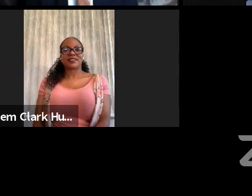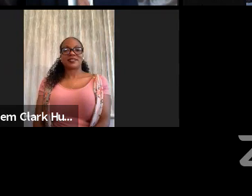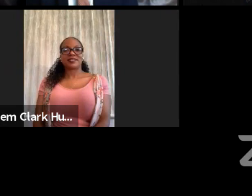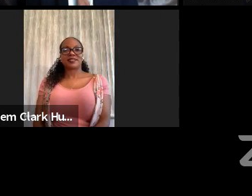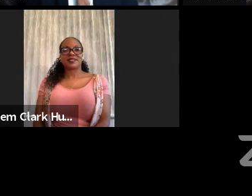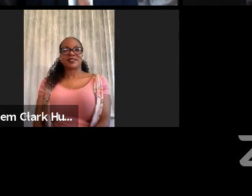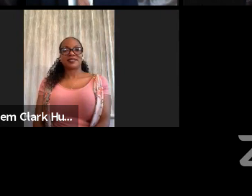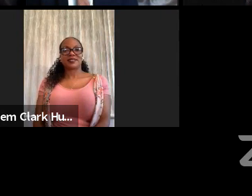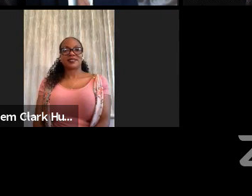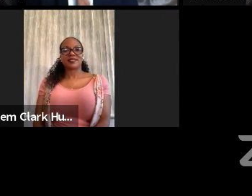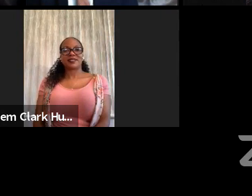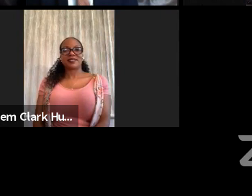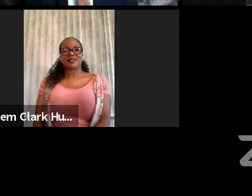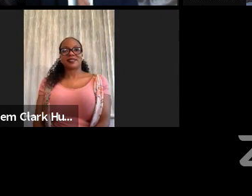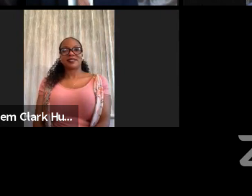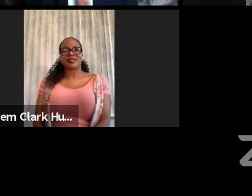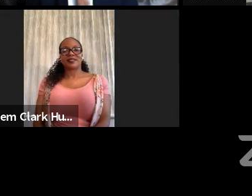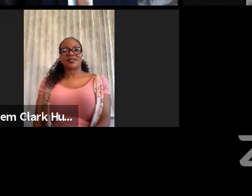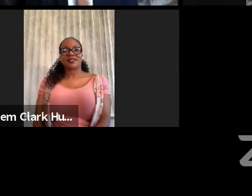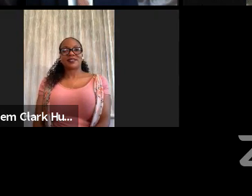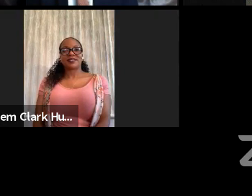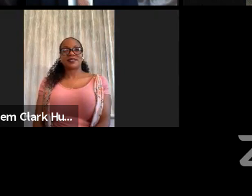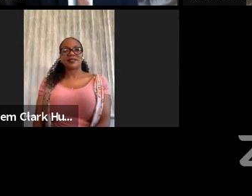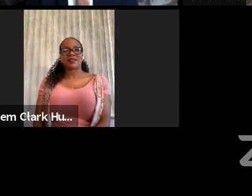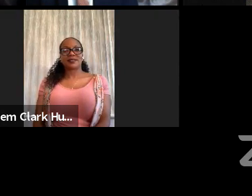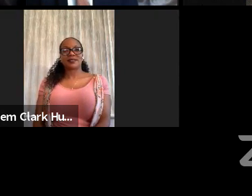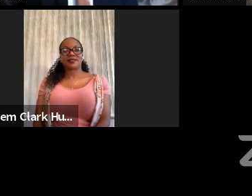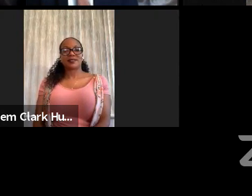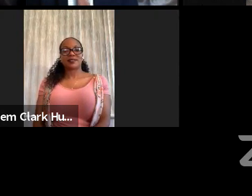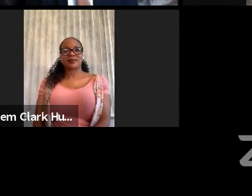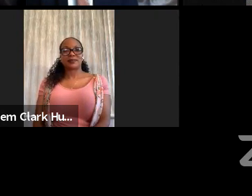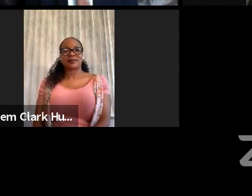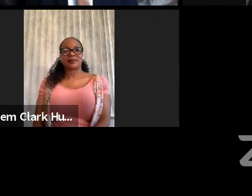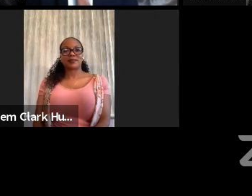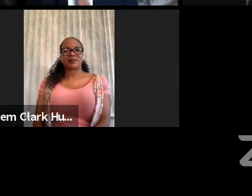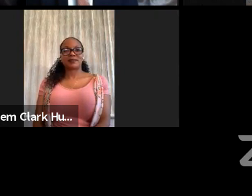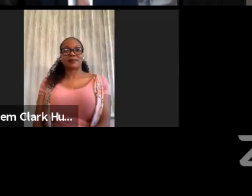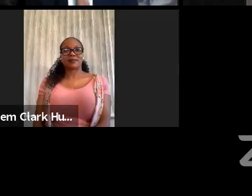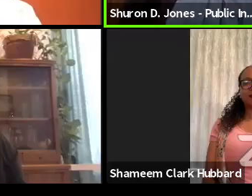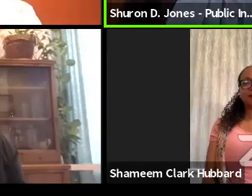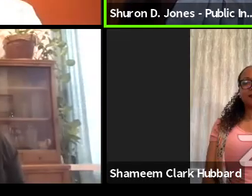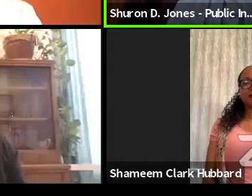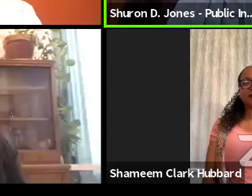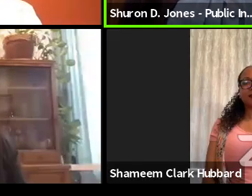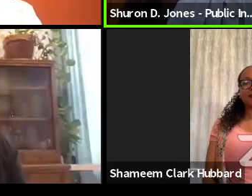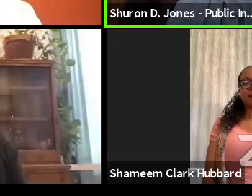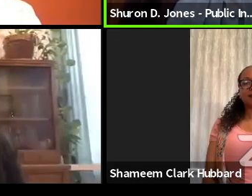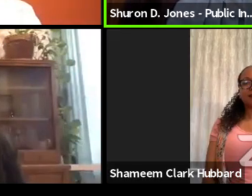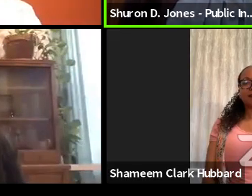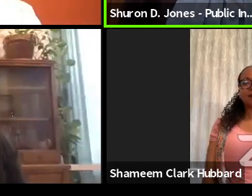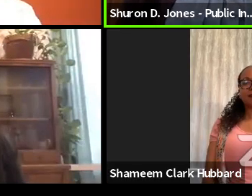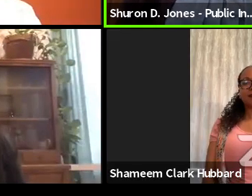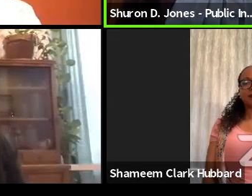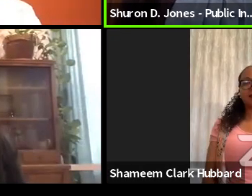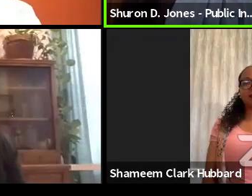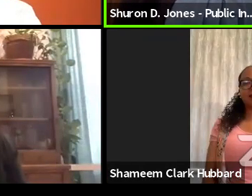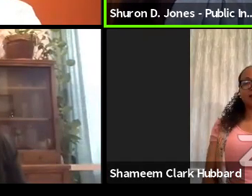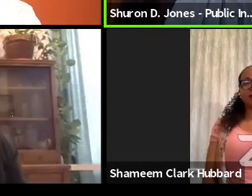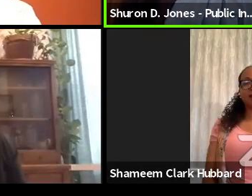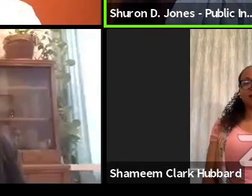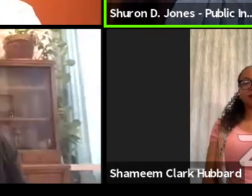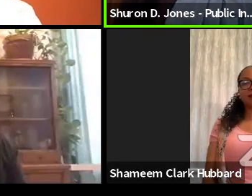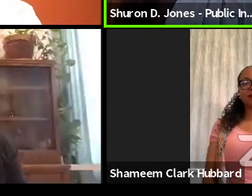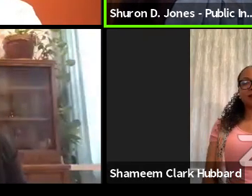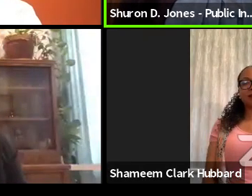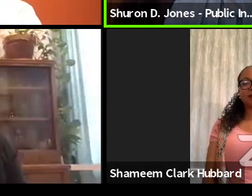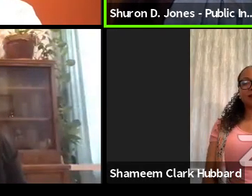Defense Collective, exists to protect St. Louisans from the impact associated with housing insecurity presented by the